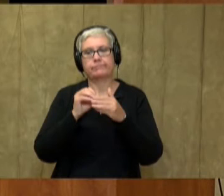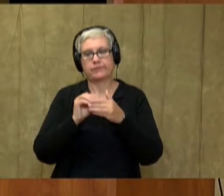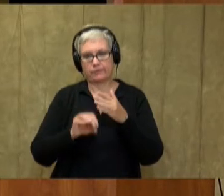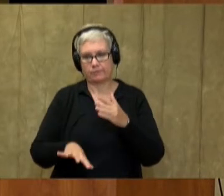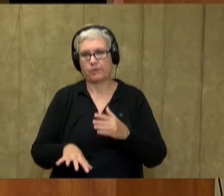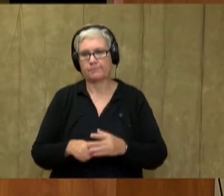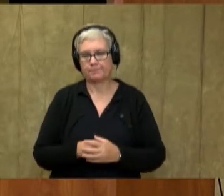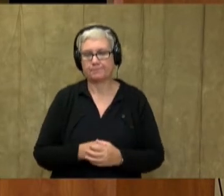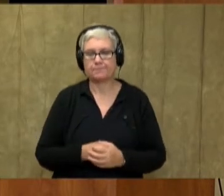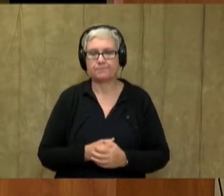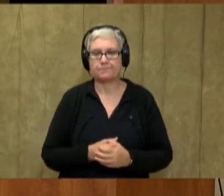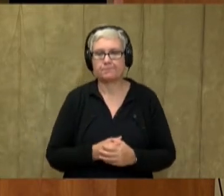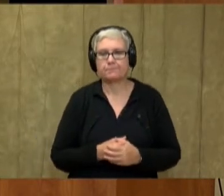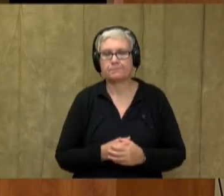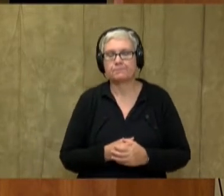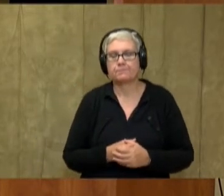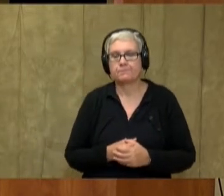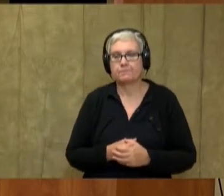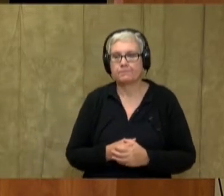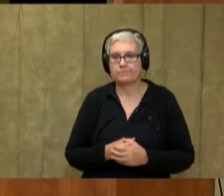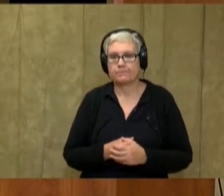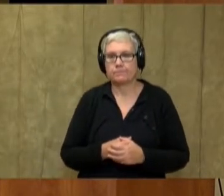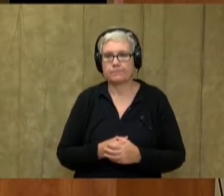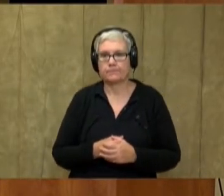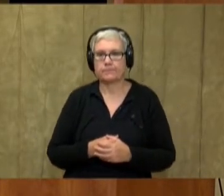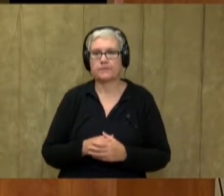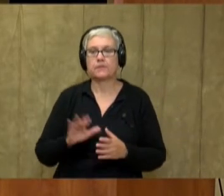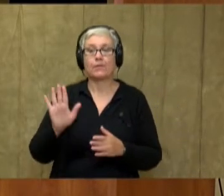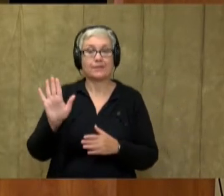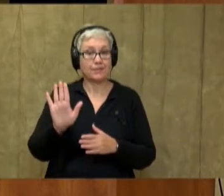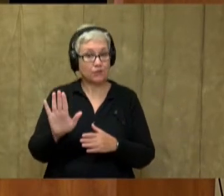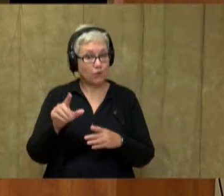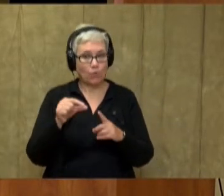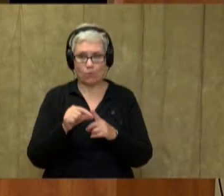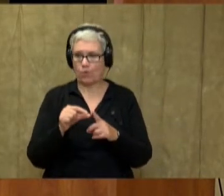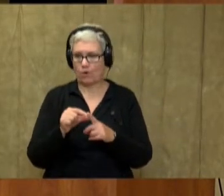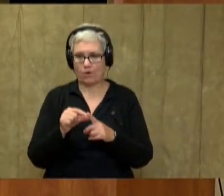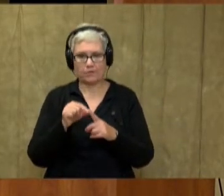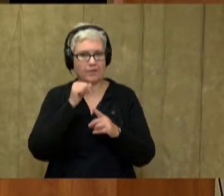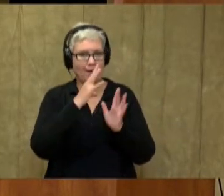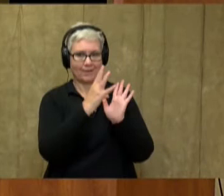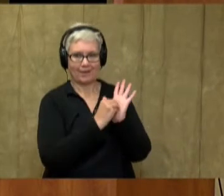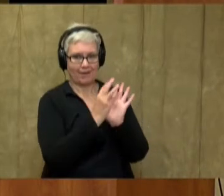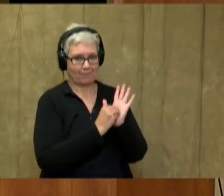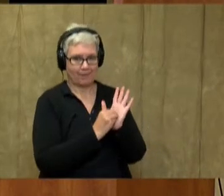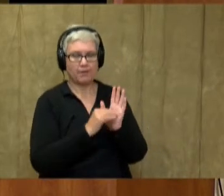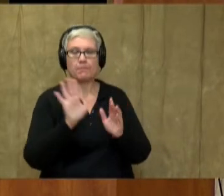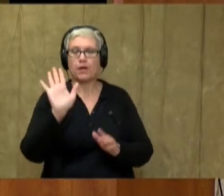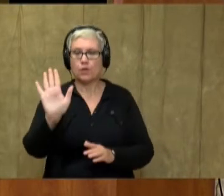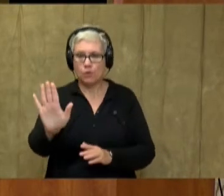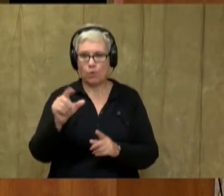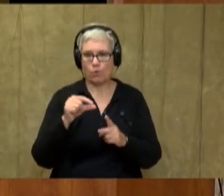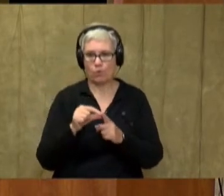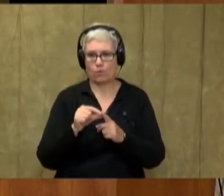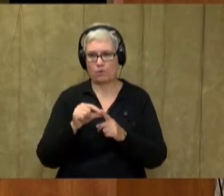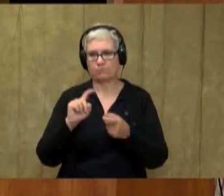And you're using it in your own words. So that's your commentary. And basically you're talking about it. All